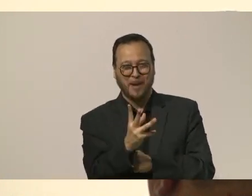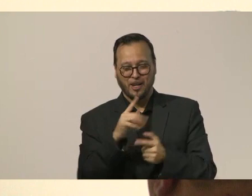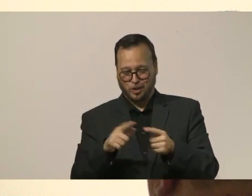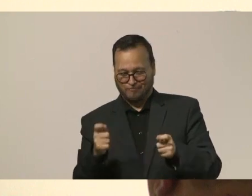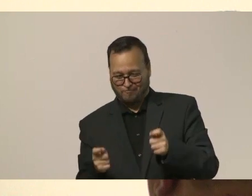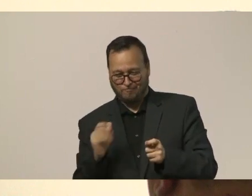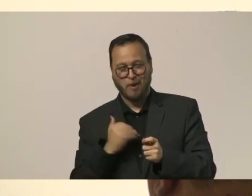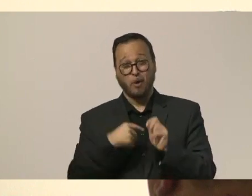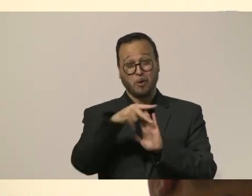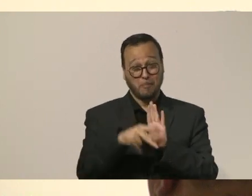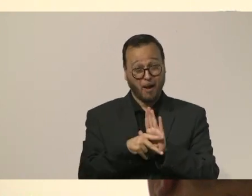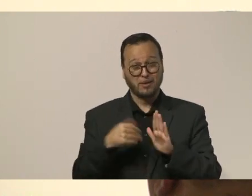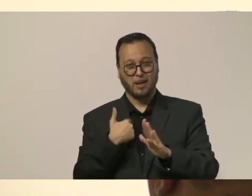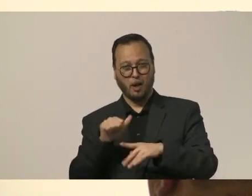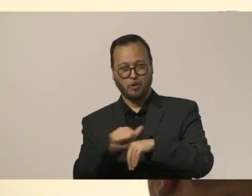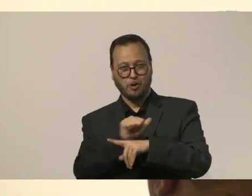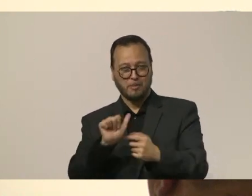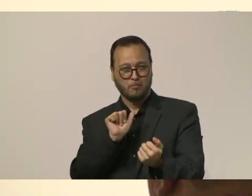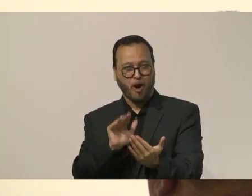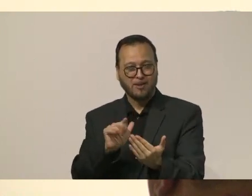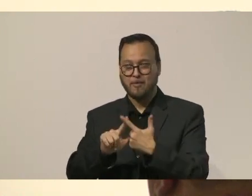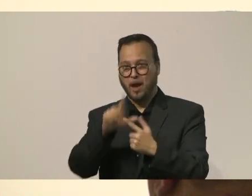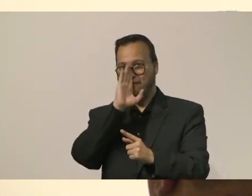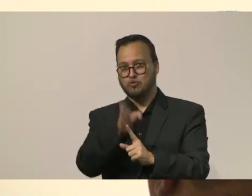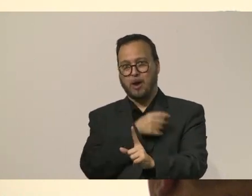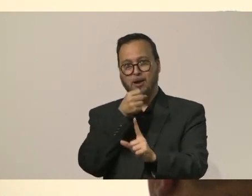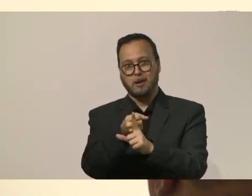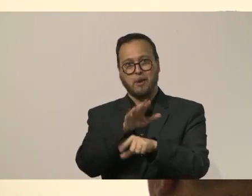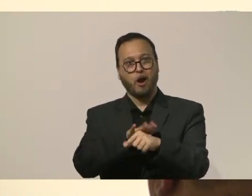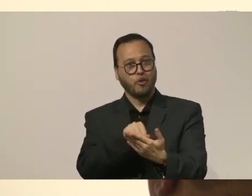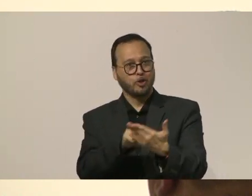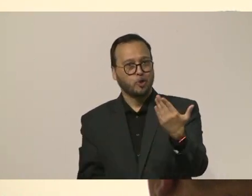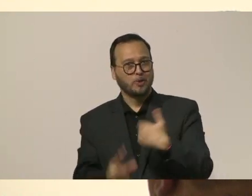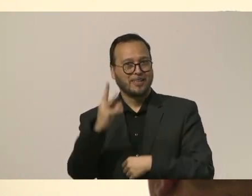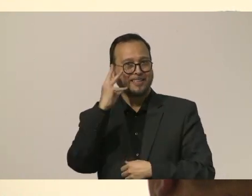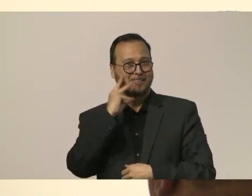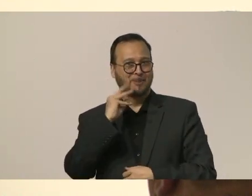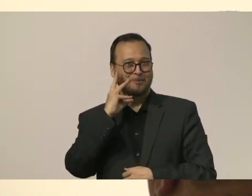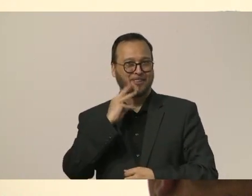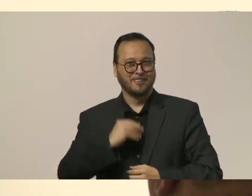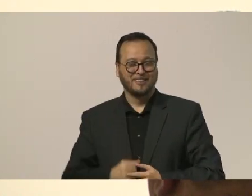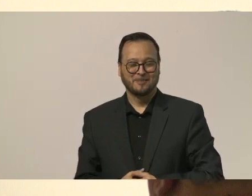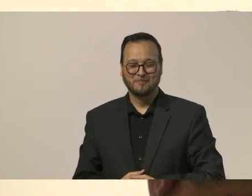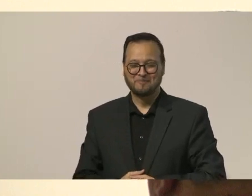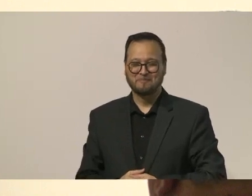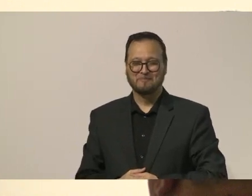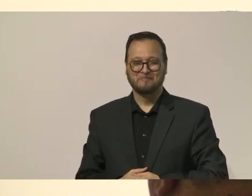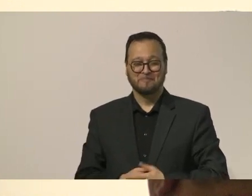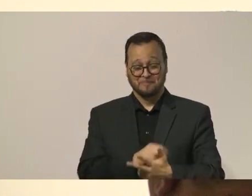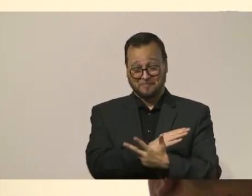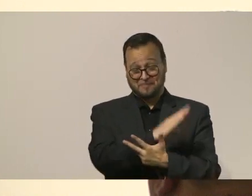and practices that have a direct impact on the student experience. The last goal, our